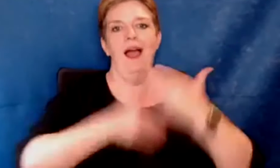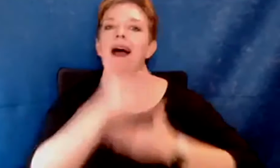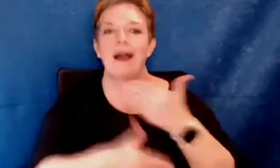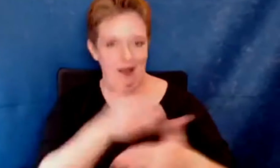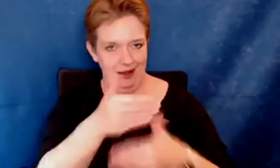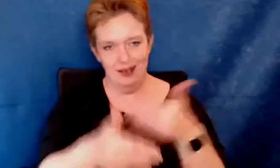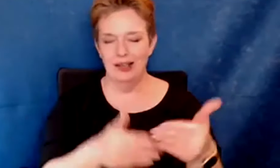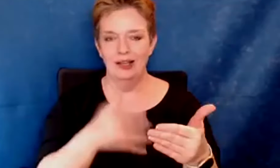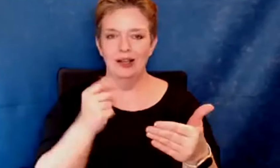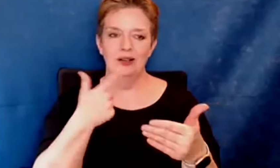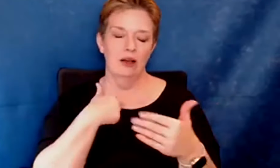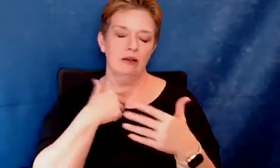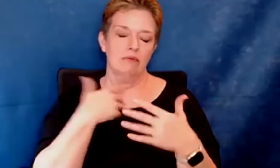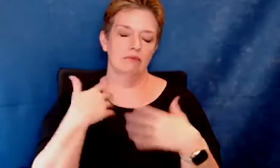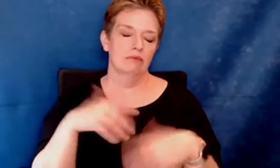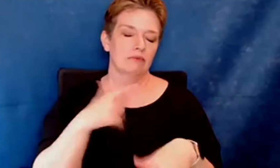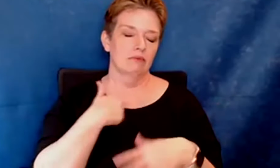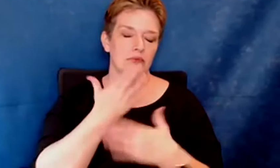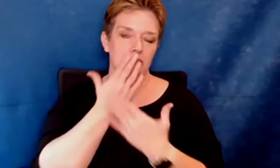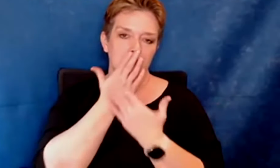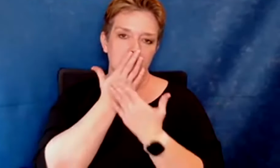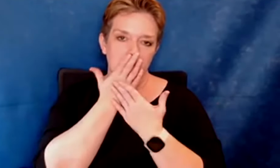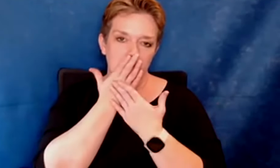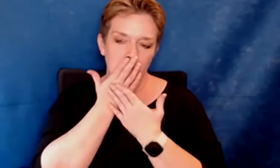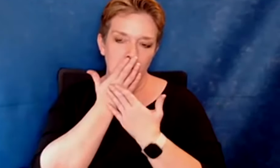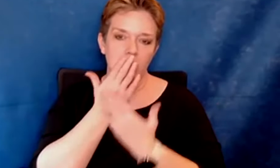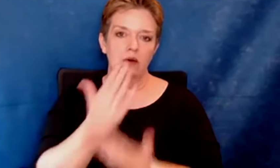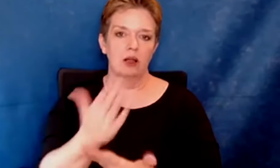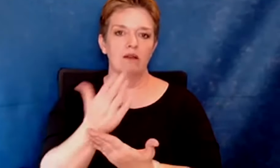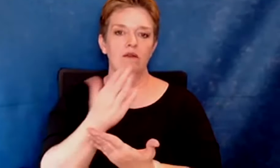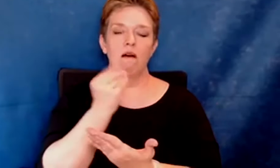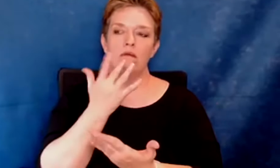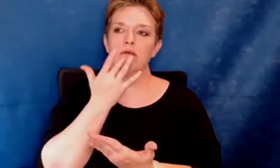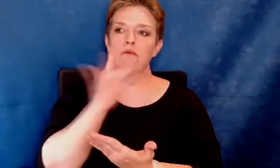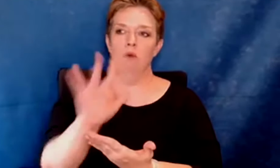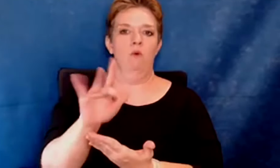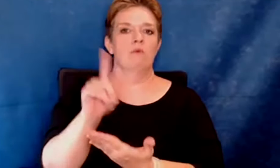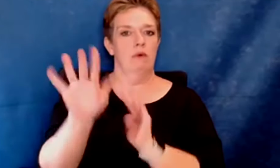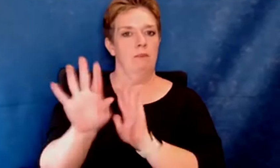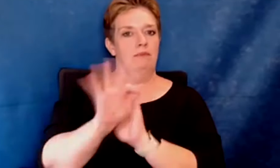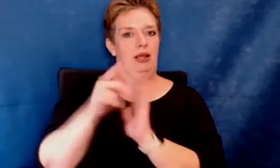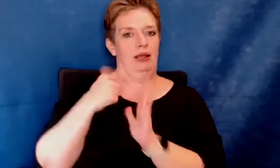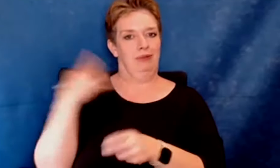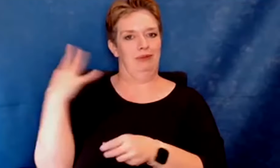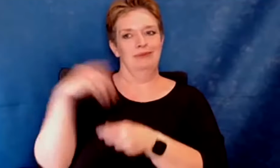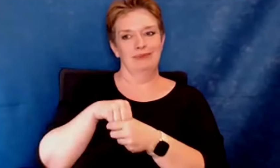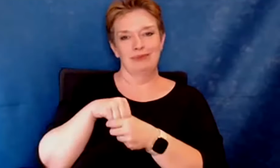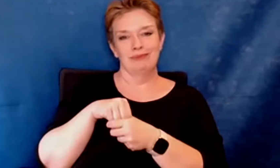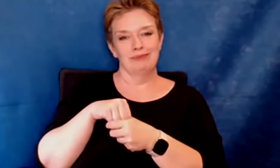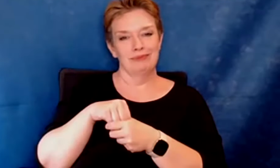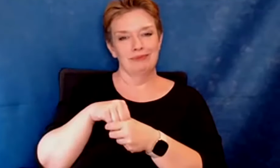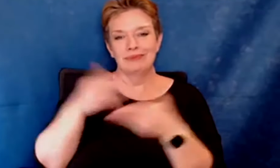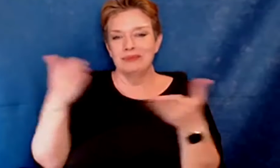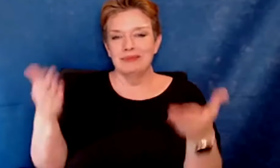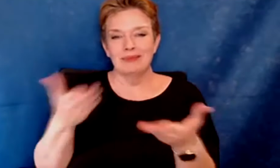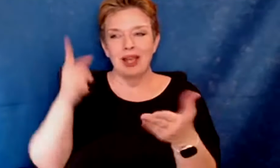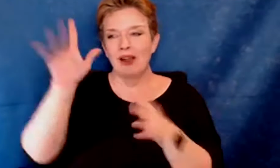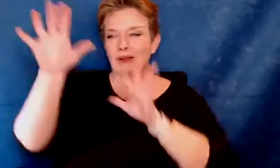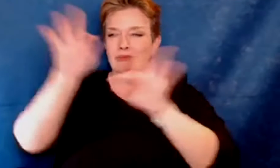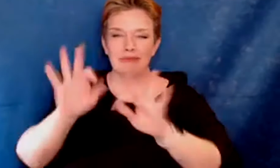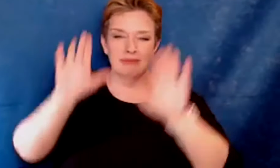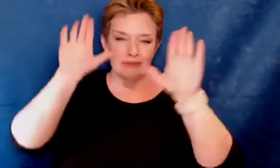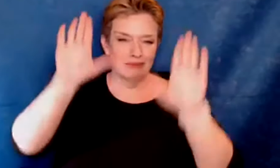so grateful and so fortunate to have been included in the roster of amazing artists you've selected for the